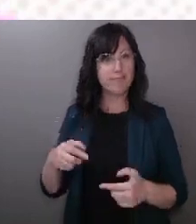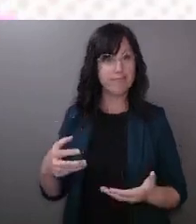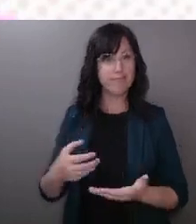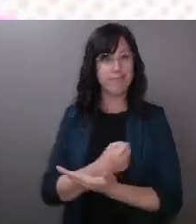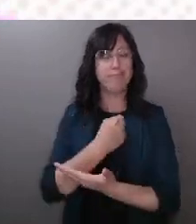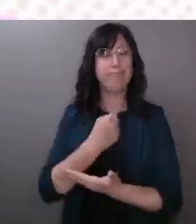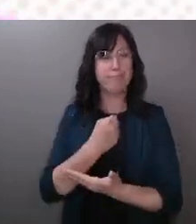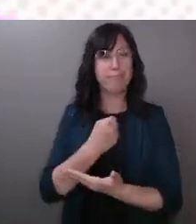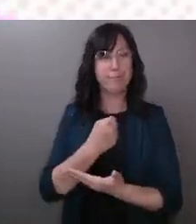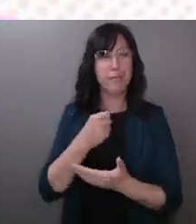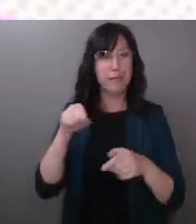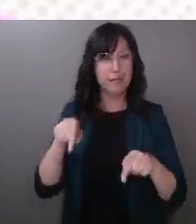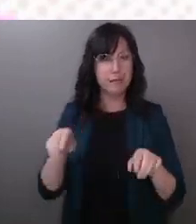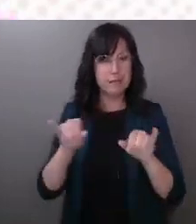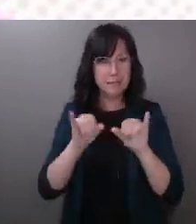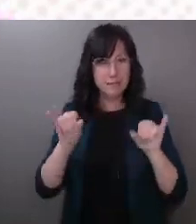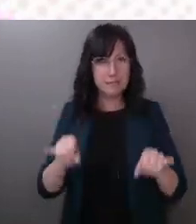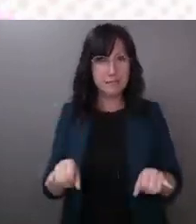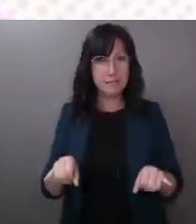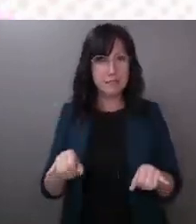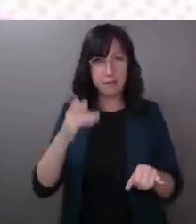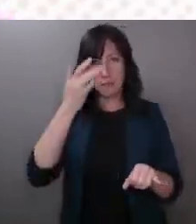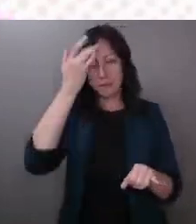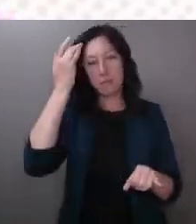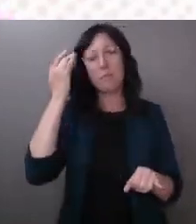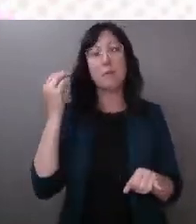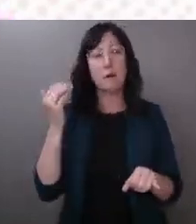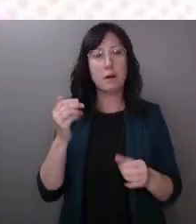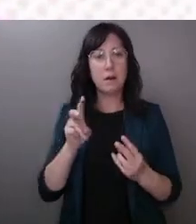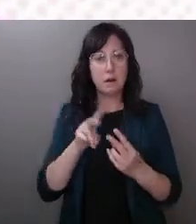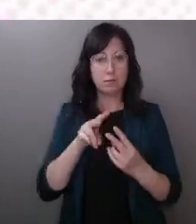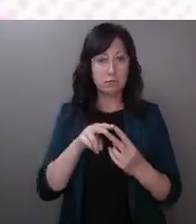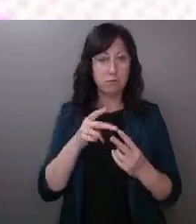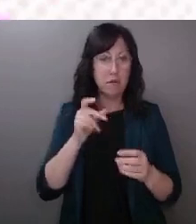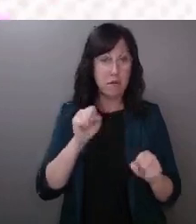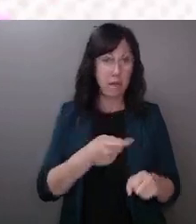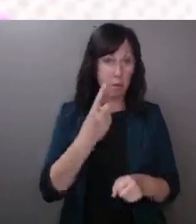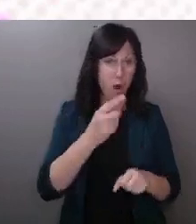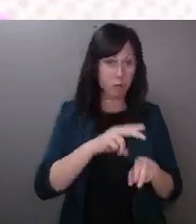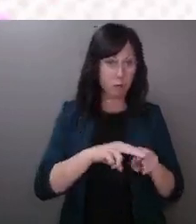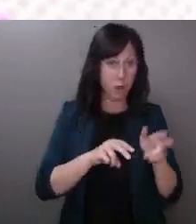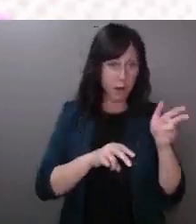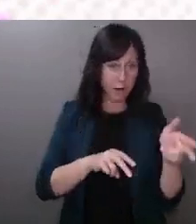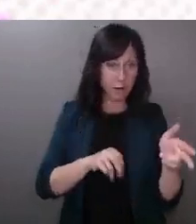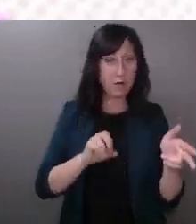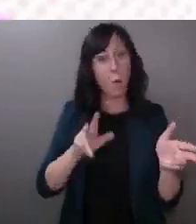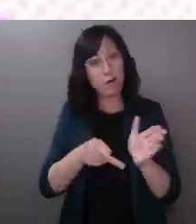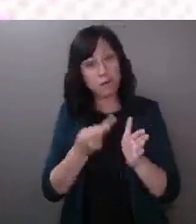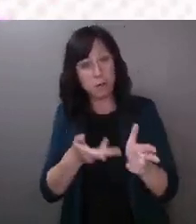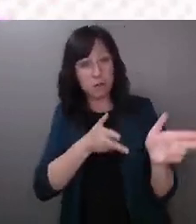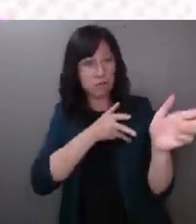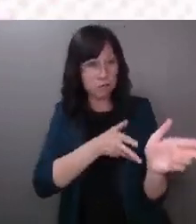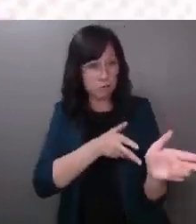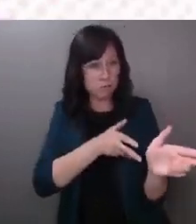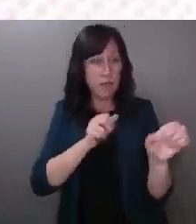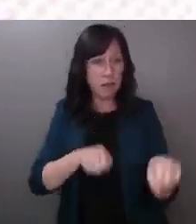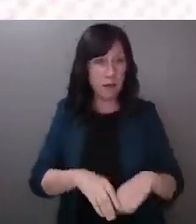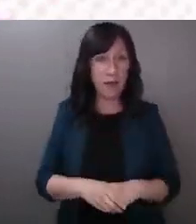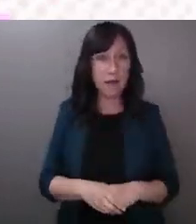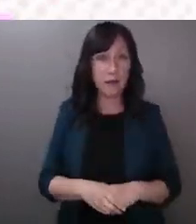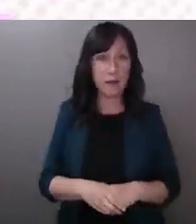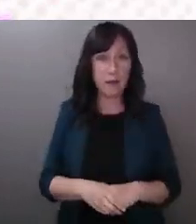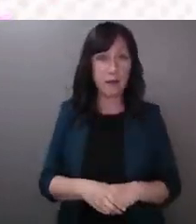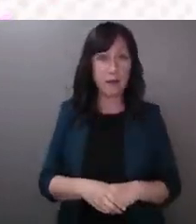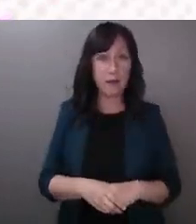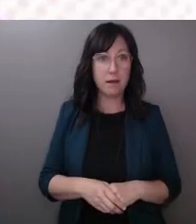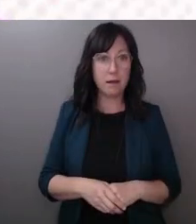has been built to either have single car or double cars. And we used to operate only with double